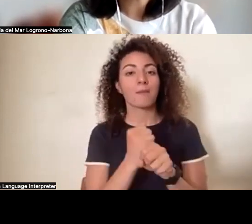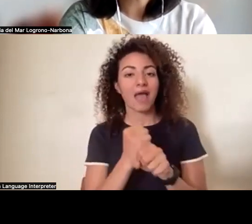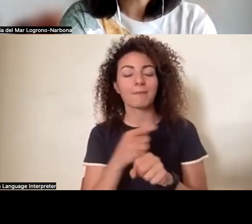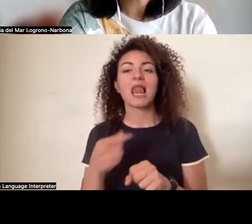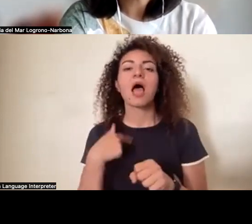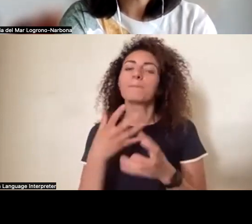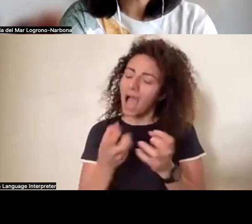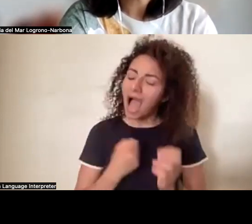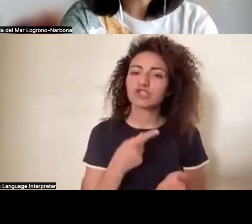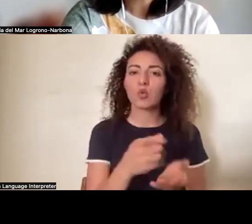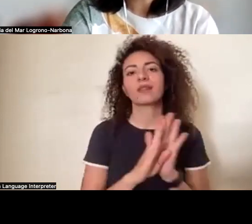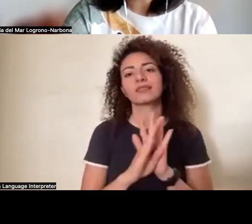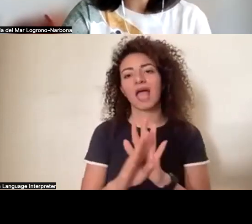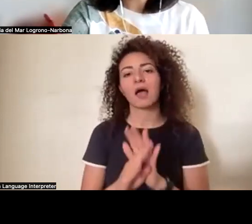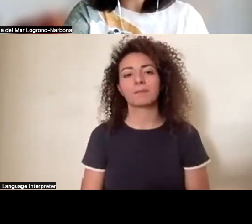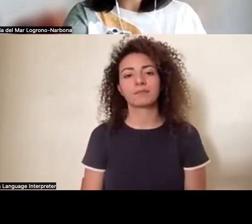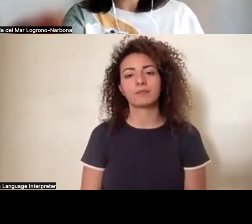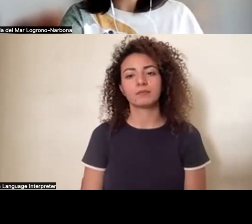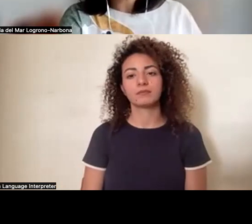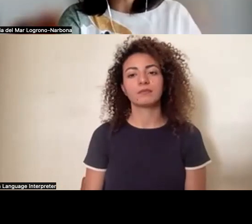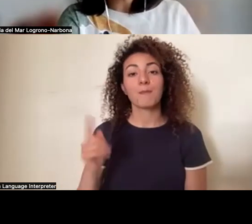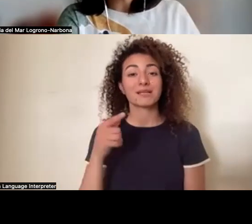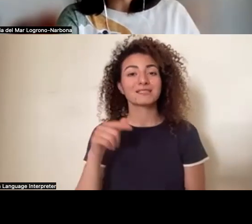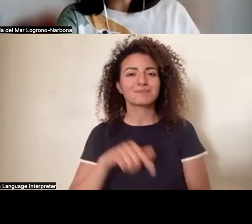positive conditionality they are trying to exert. But at the